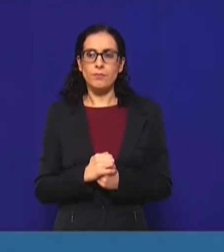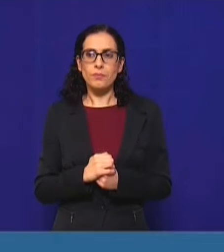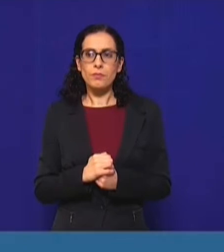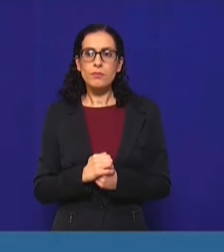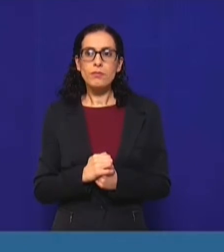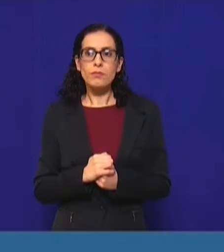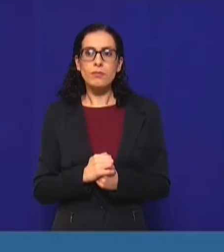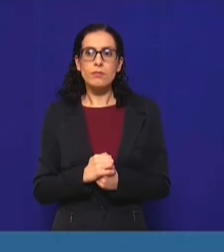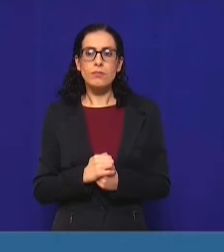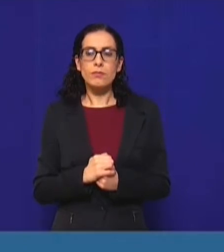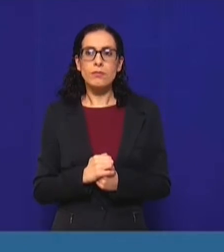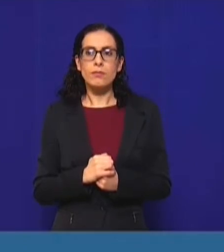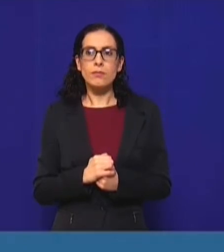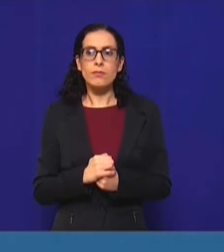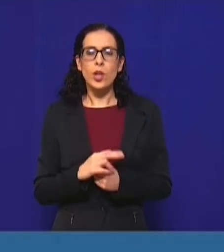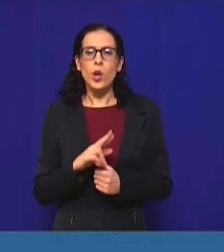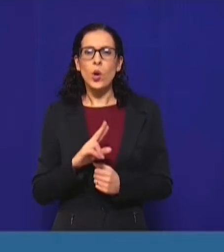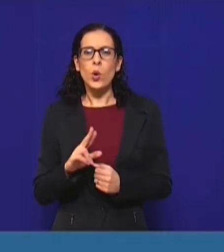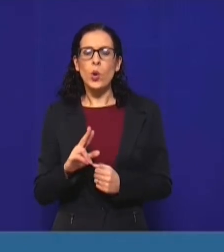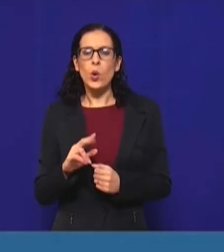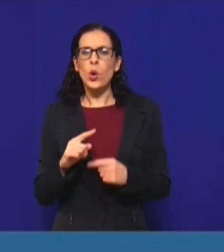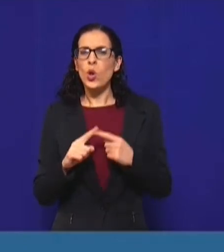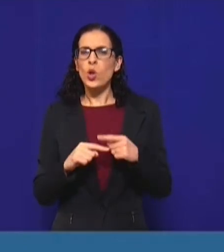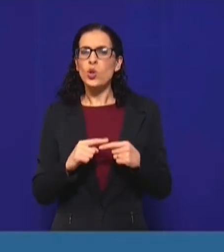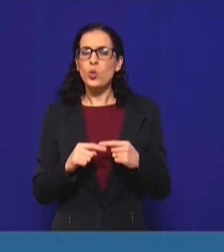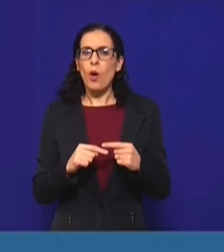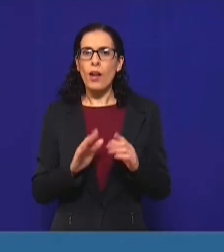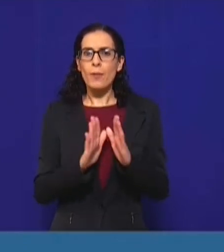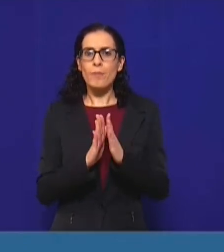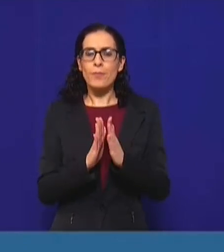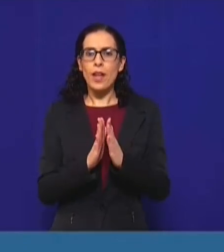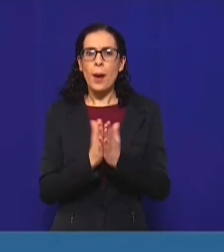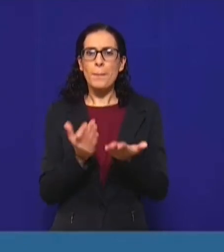l-idea tal-vaccine passport li din il-ġimgħa kienet anke